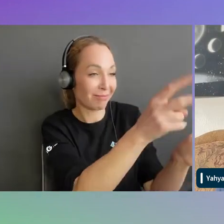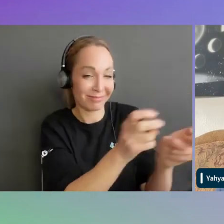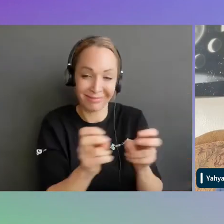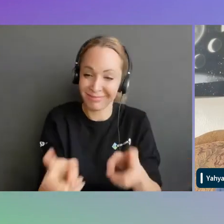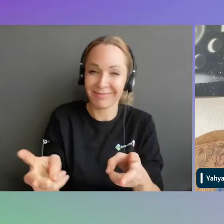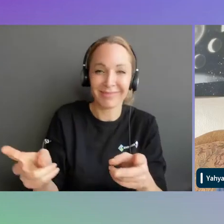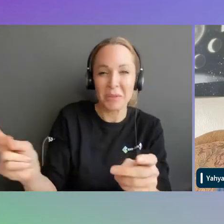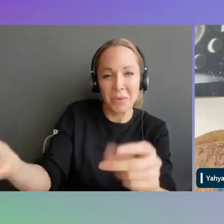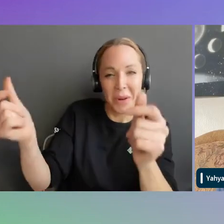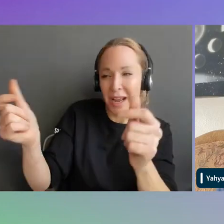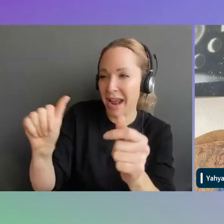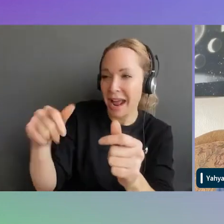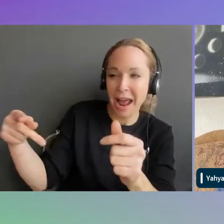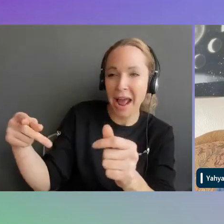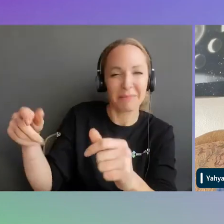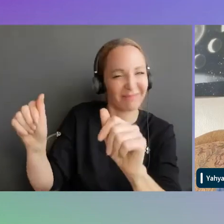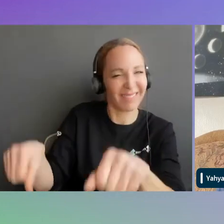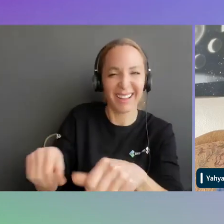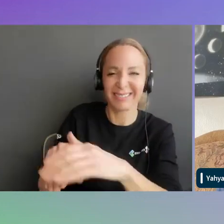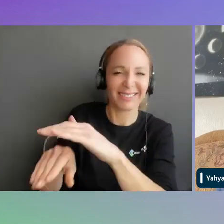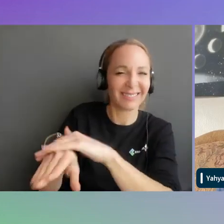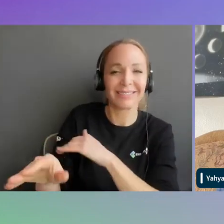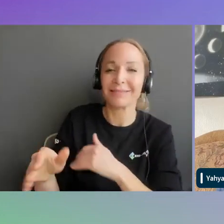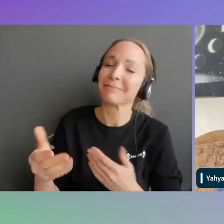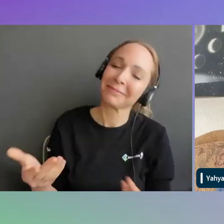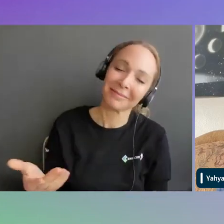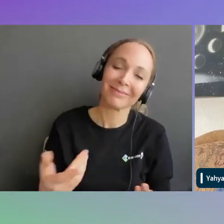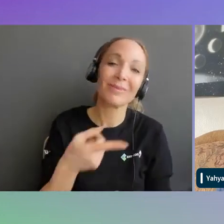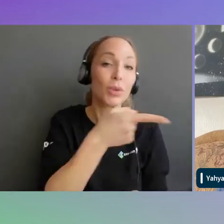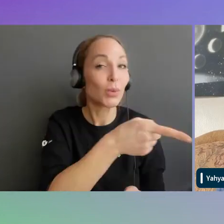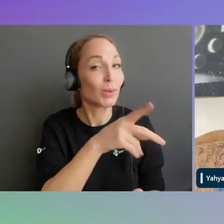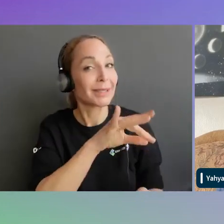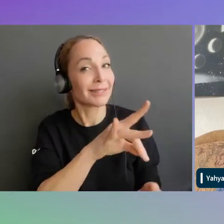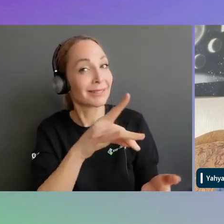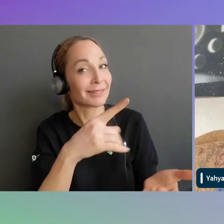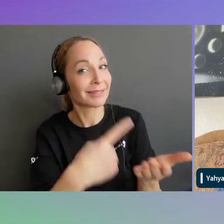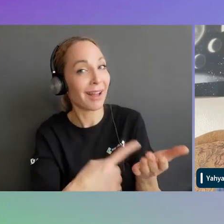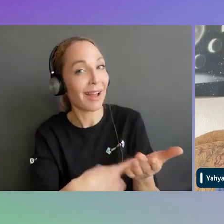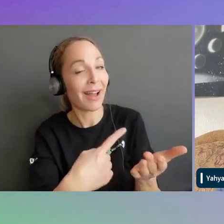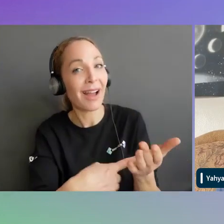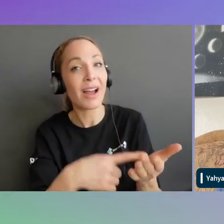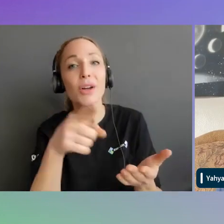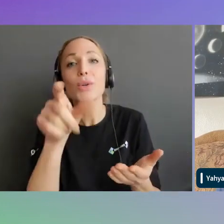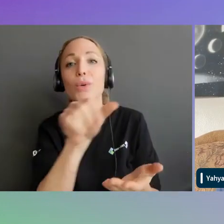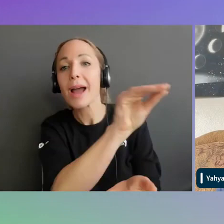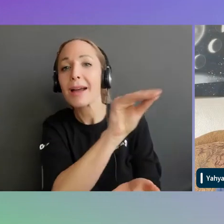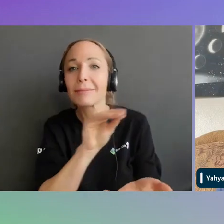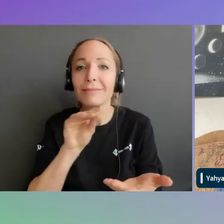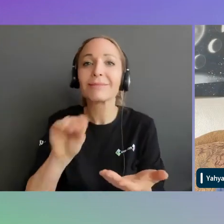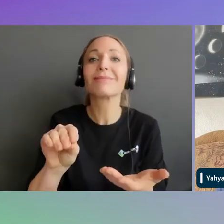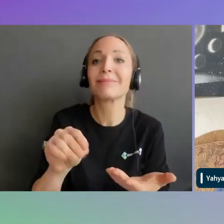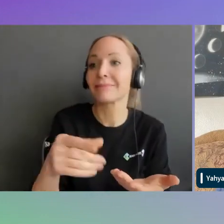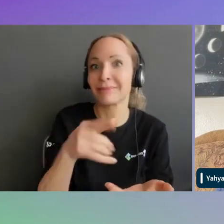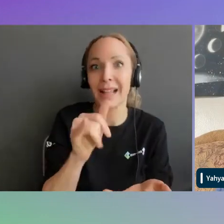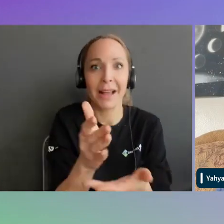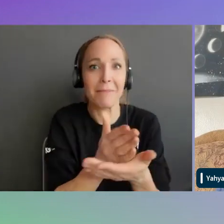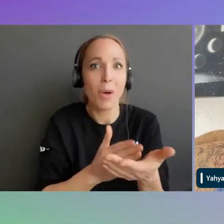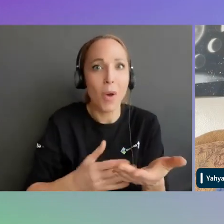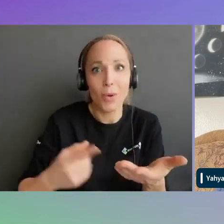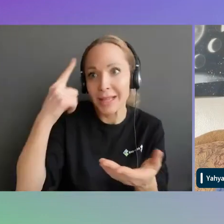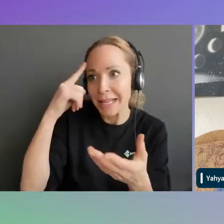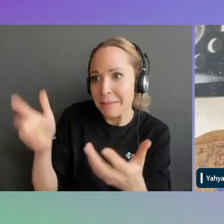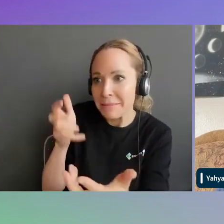Rachel, it is still possible to combine accessible components in a non-accessible way, or use a semantically incorrect component just because it matches the